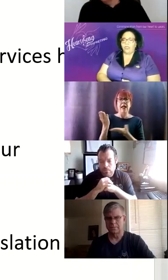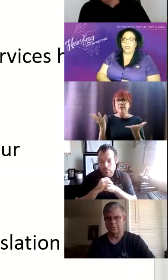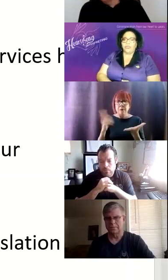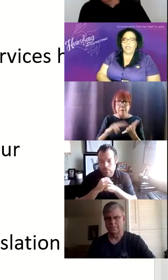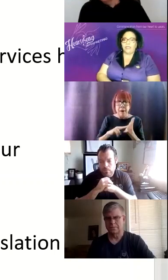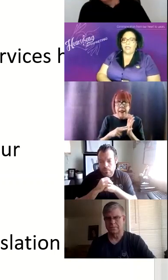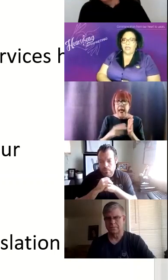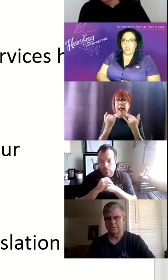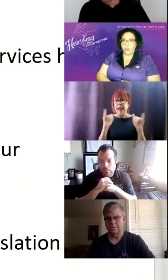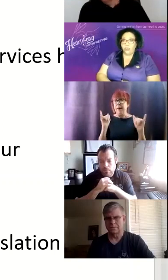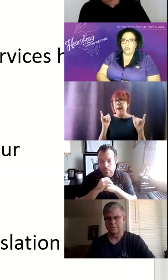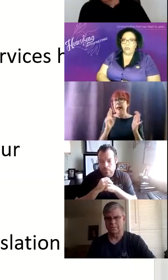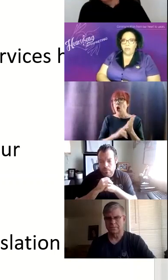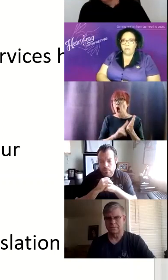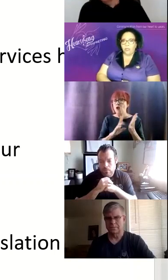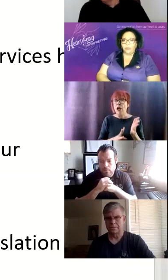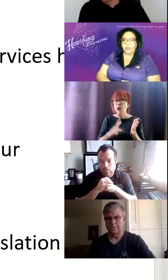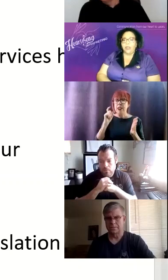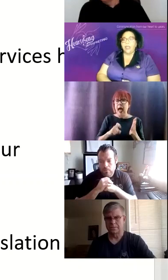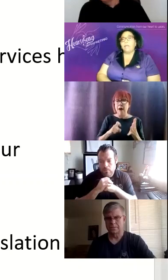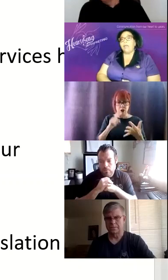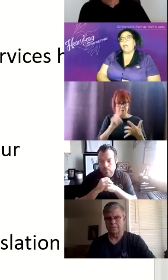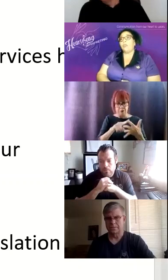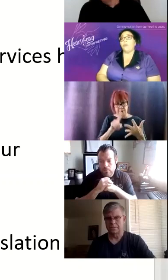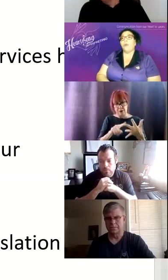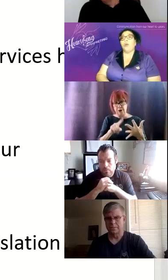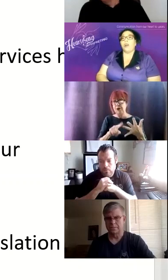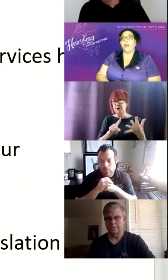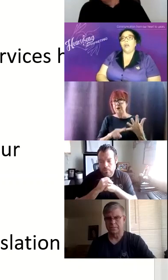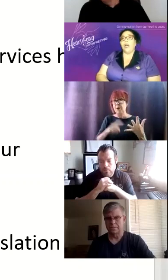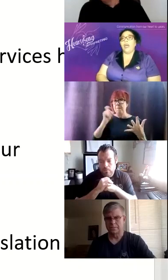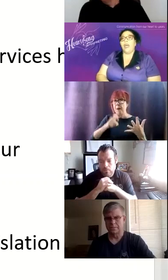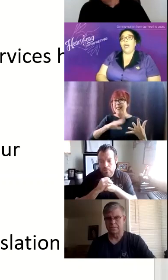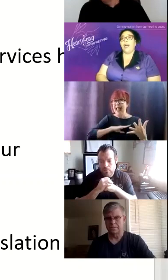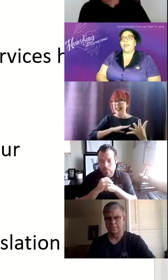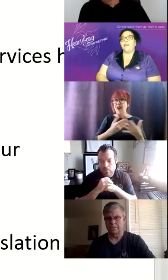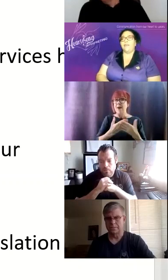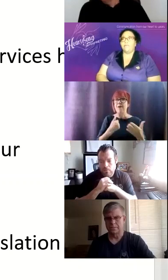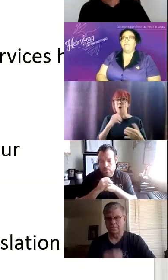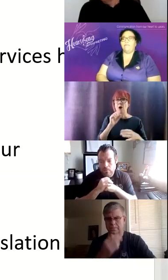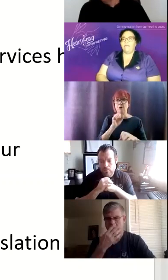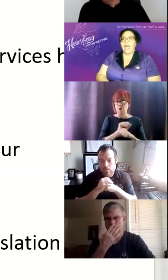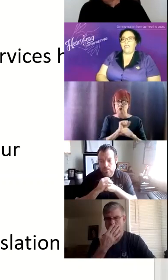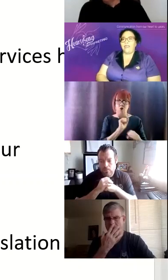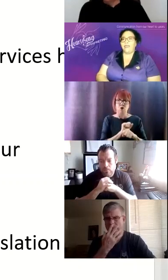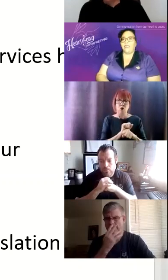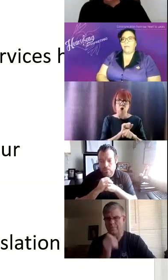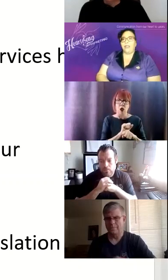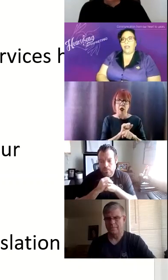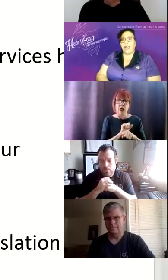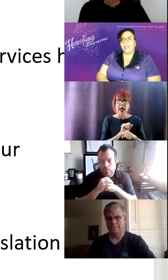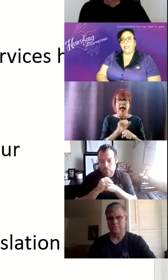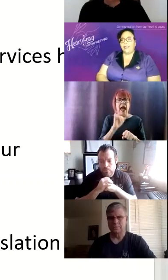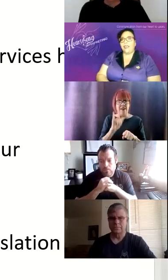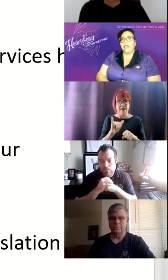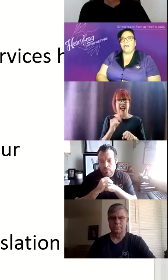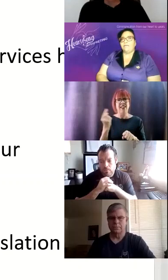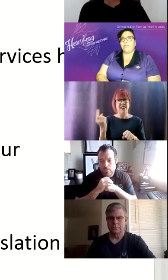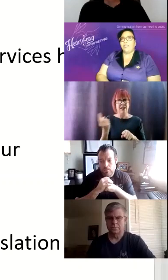have certain things that they need to do to live up to and be able to work. And that's something that